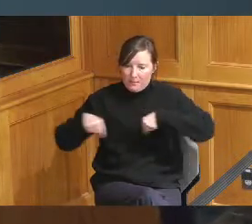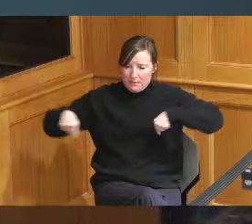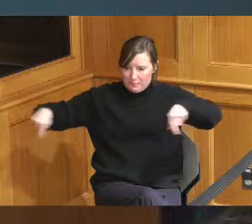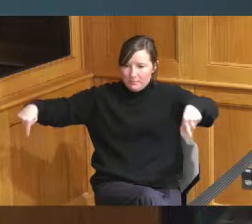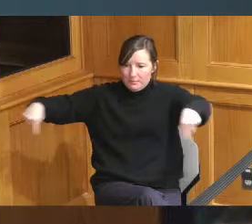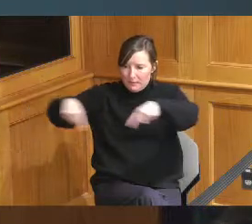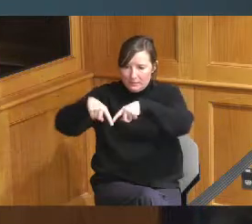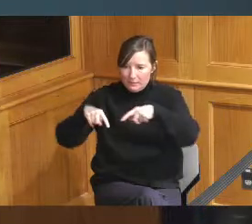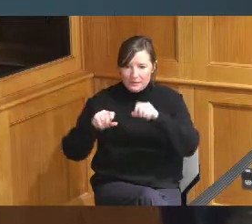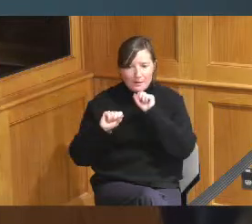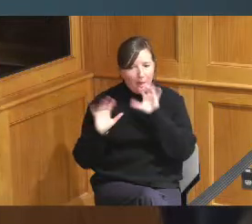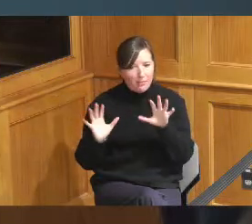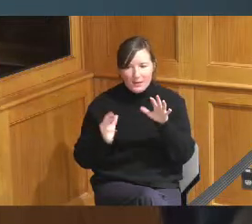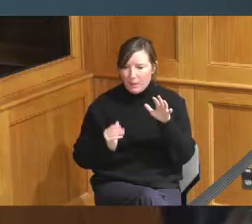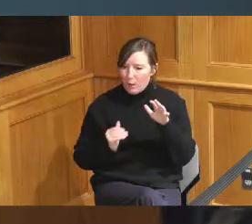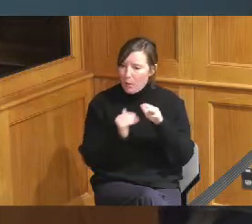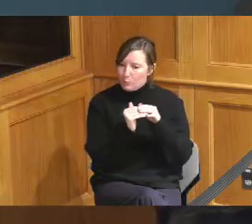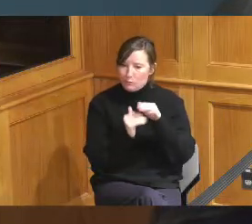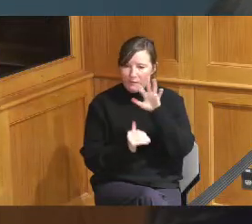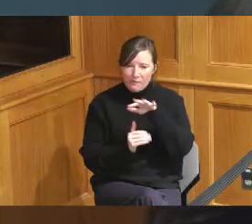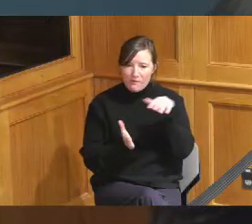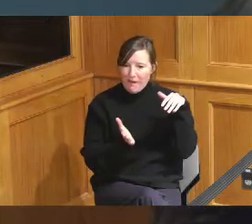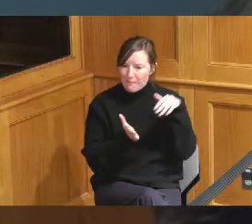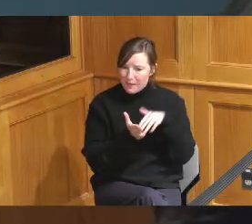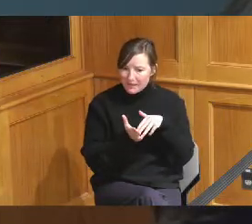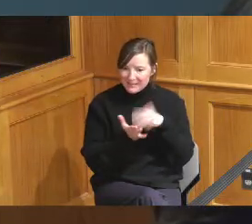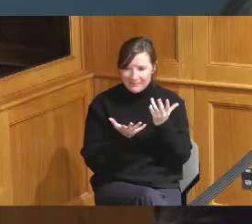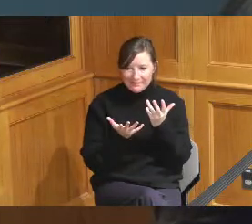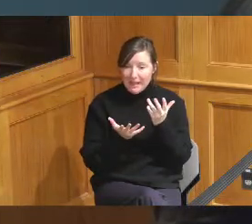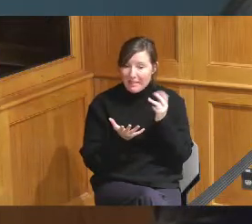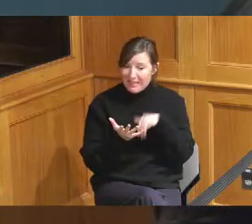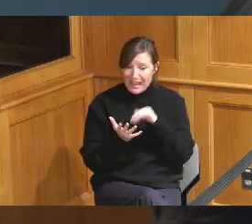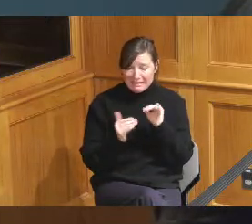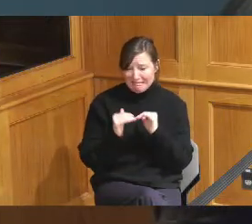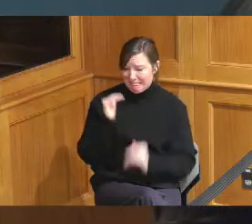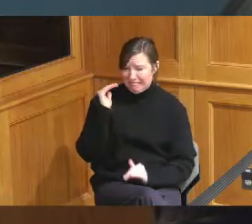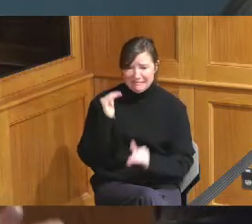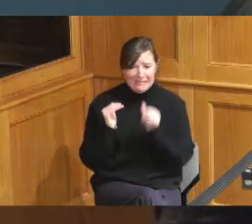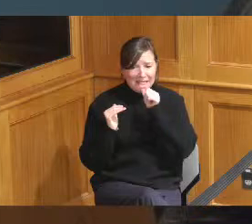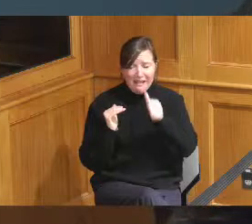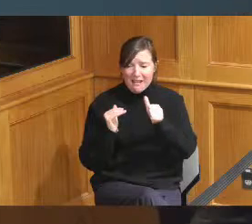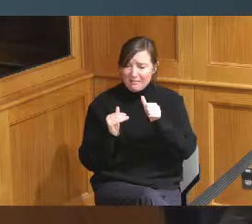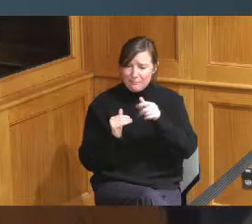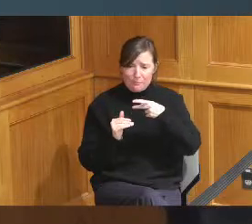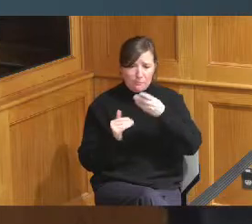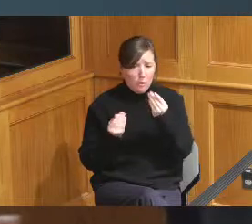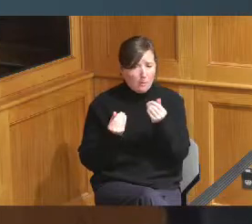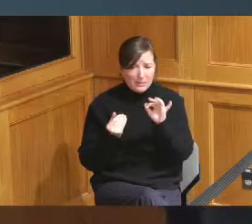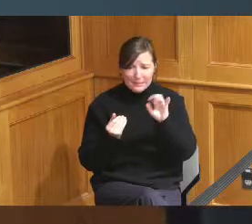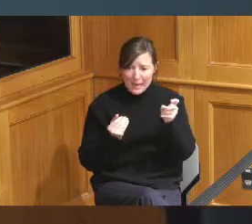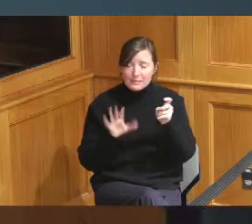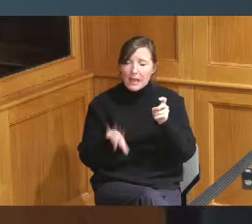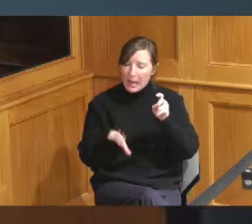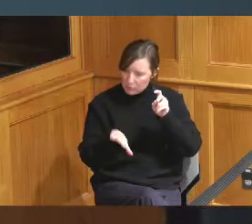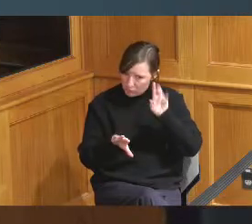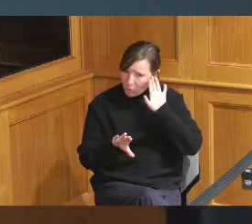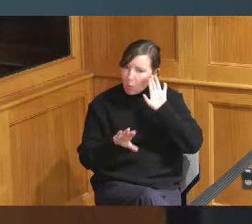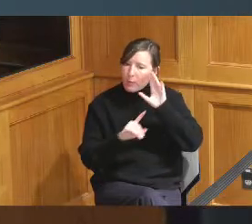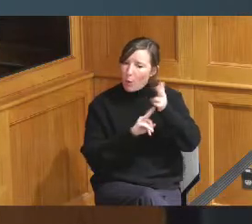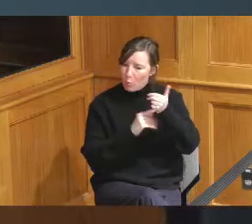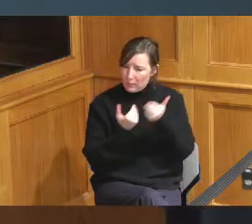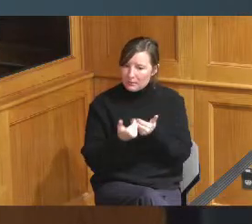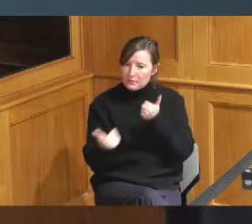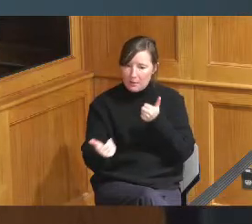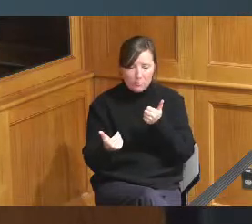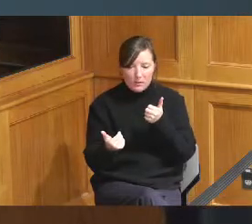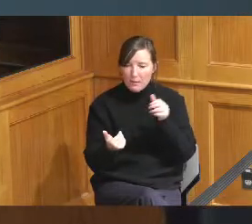property taxes. So I just wanted to make sure in this packet, I know you included some things. You included hotel, but that's separate. That will not